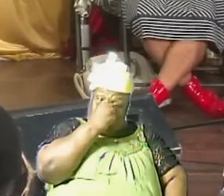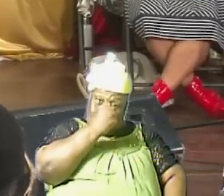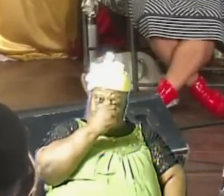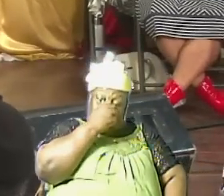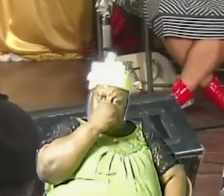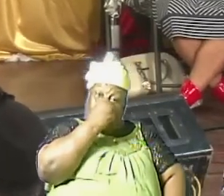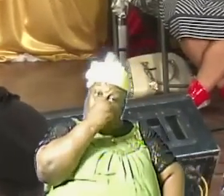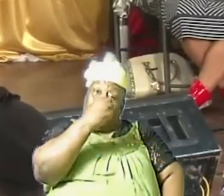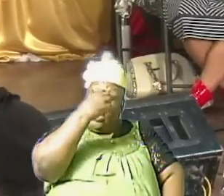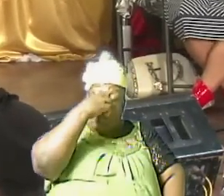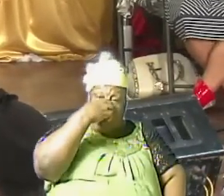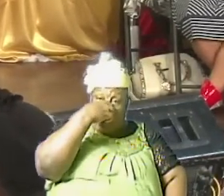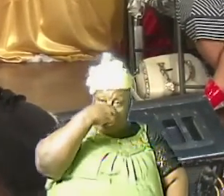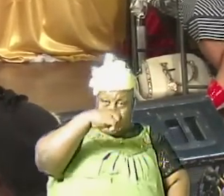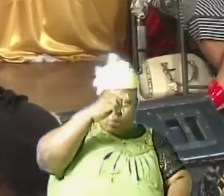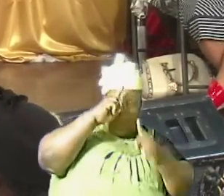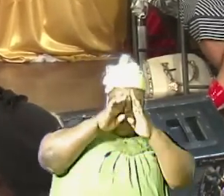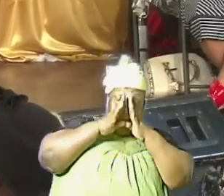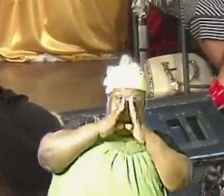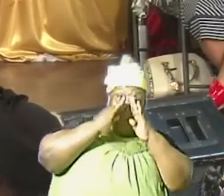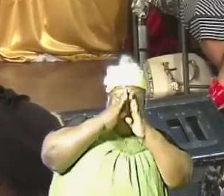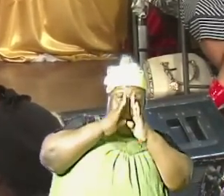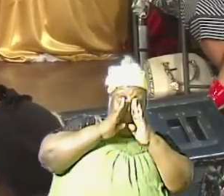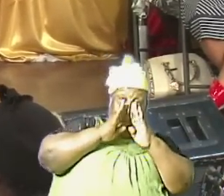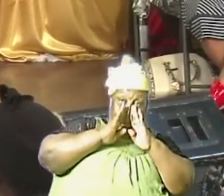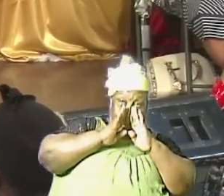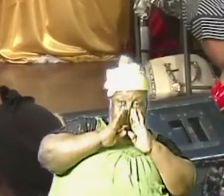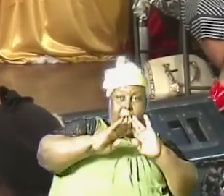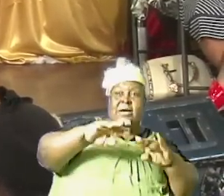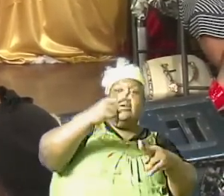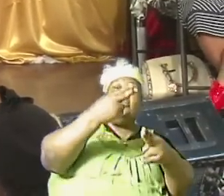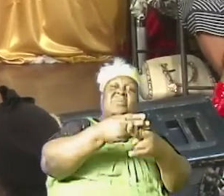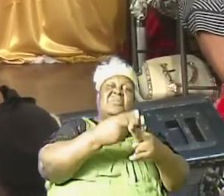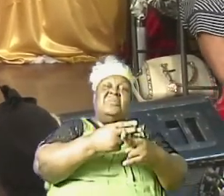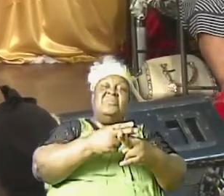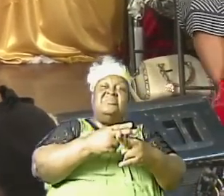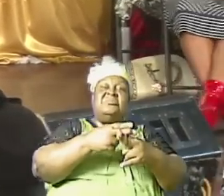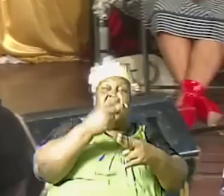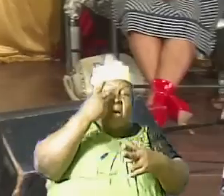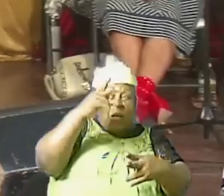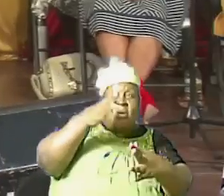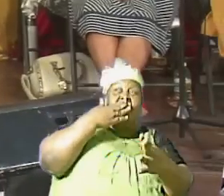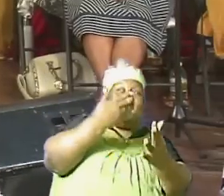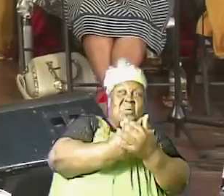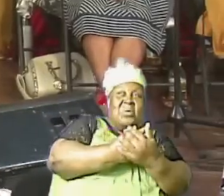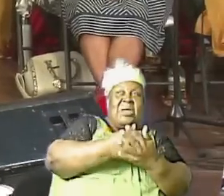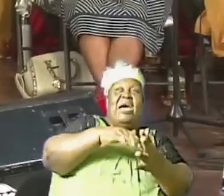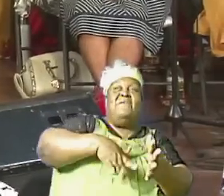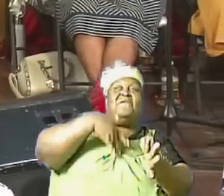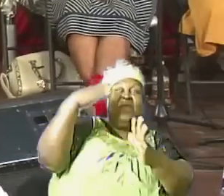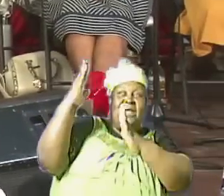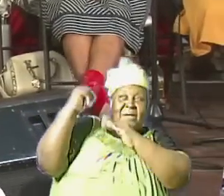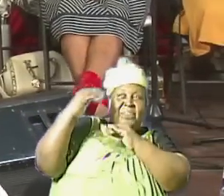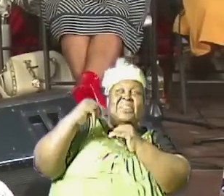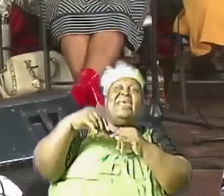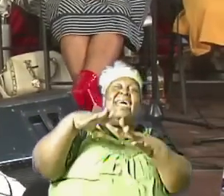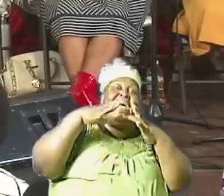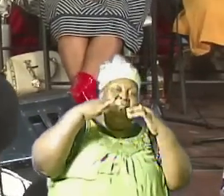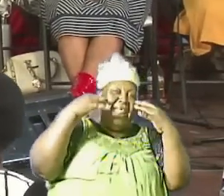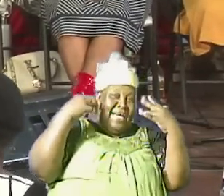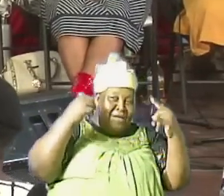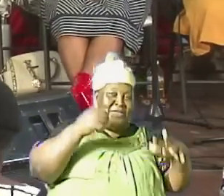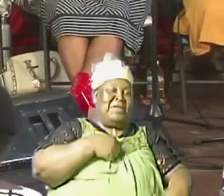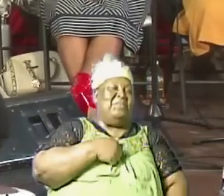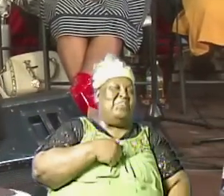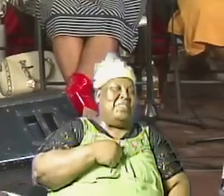that, hallelujah, you can look good, you can feel accepted, and you're laughing at